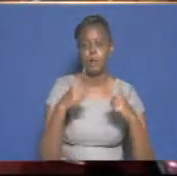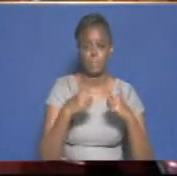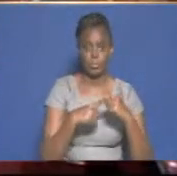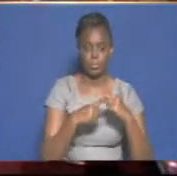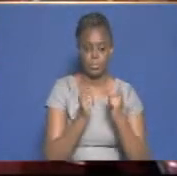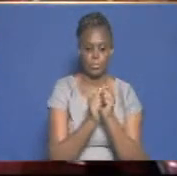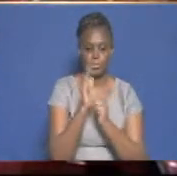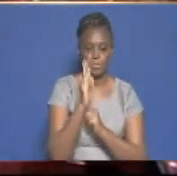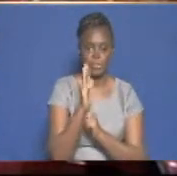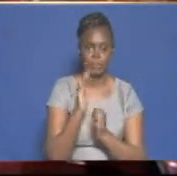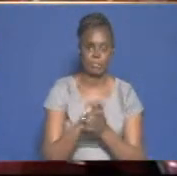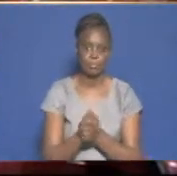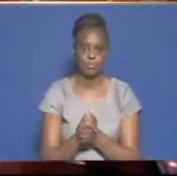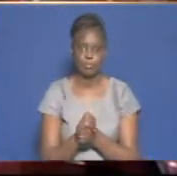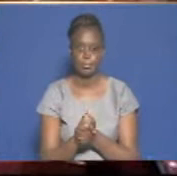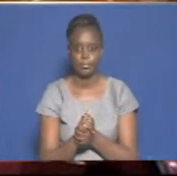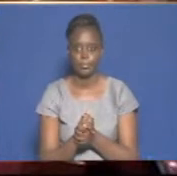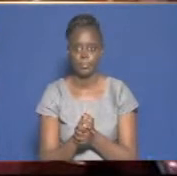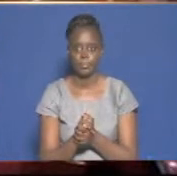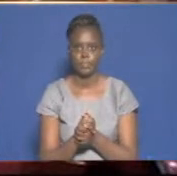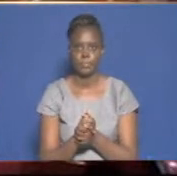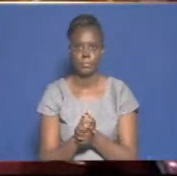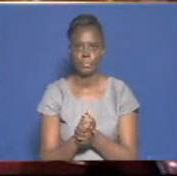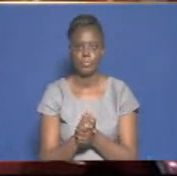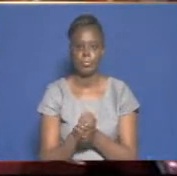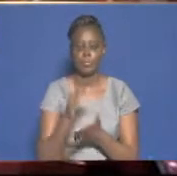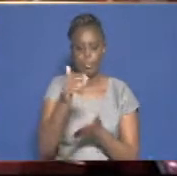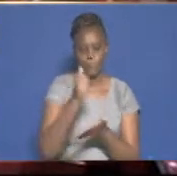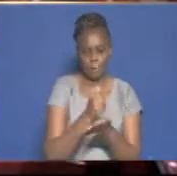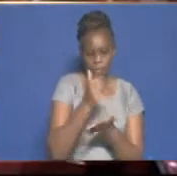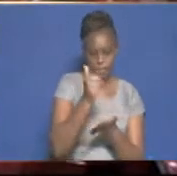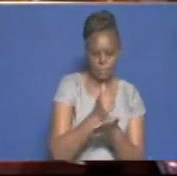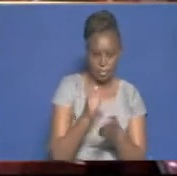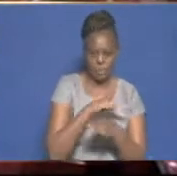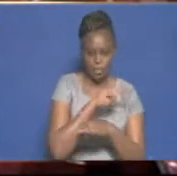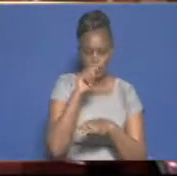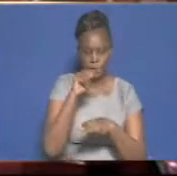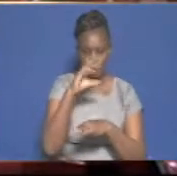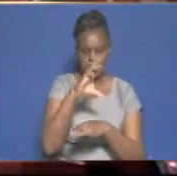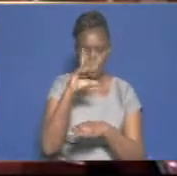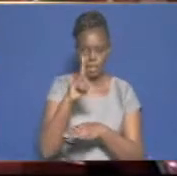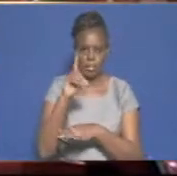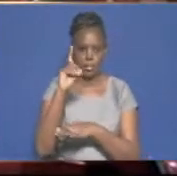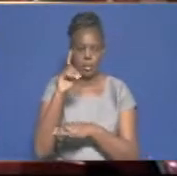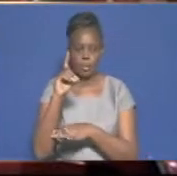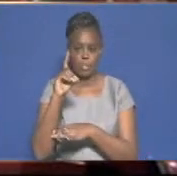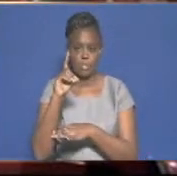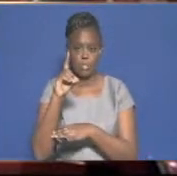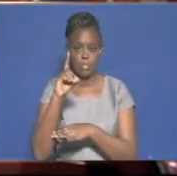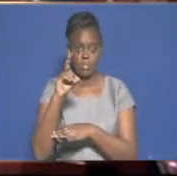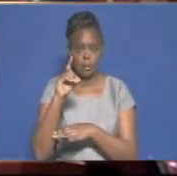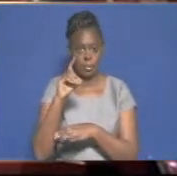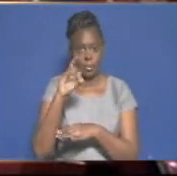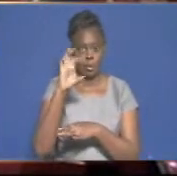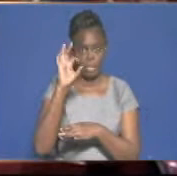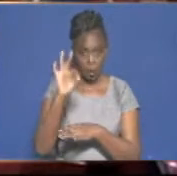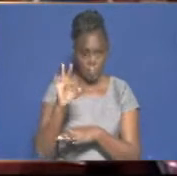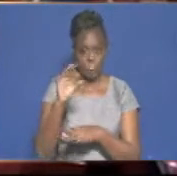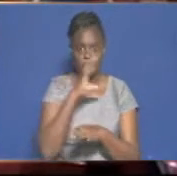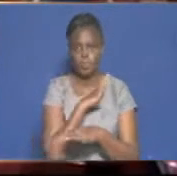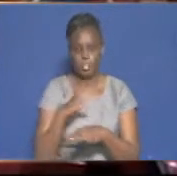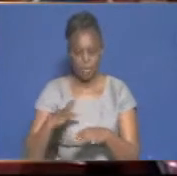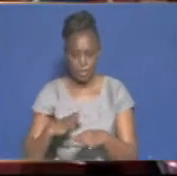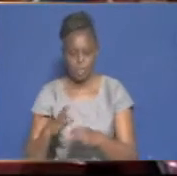afternoon sitting. One, a list of nominees to the National Government Constituency Development Fund committees. Number